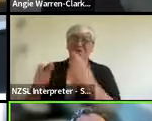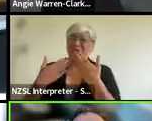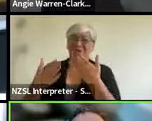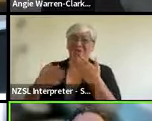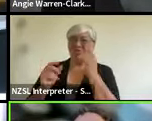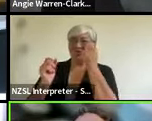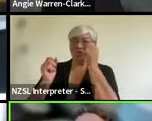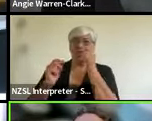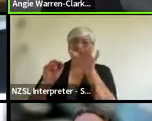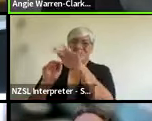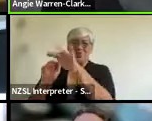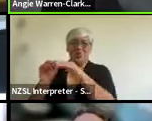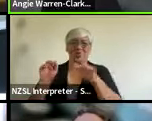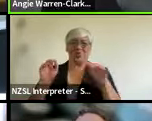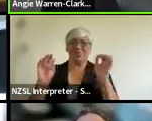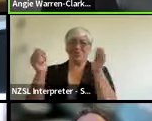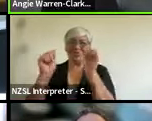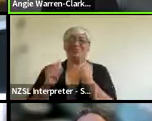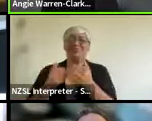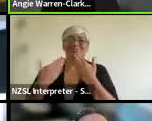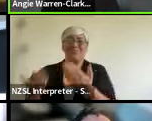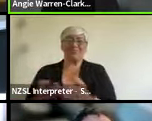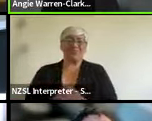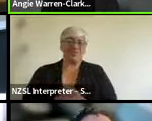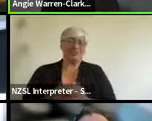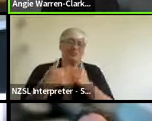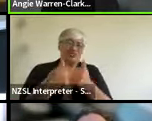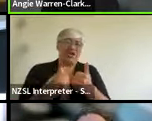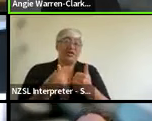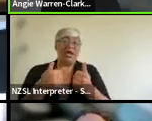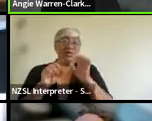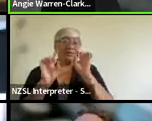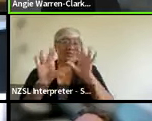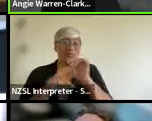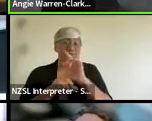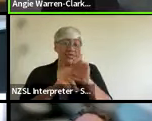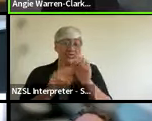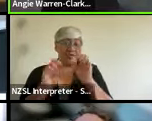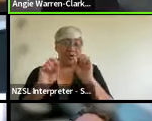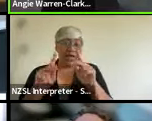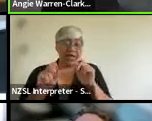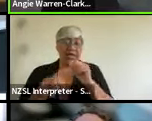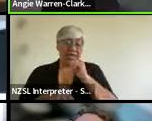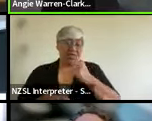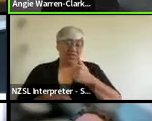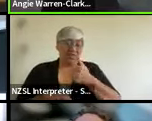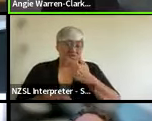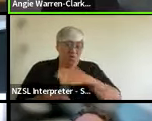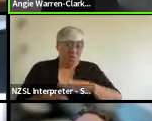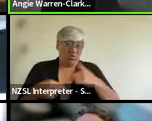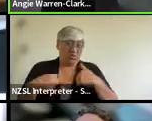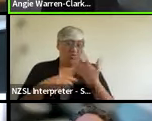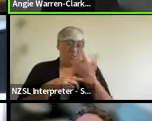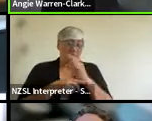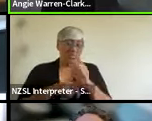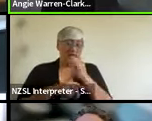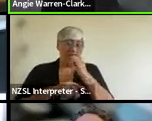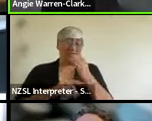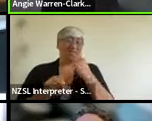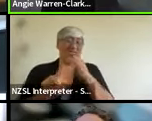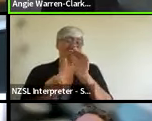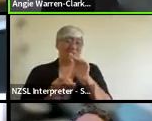familiar with everybody. Great, thank you. We have you for 10 minutes. If you'd like me to remind you at 5 minutes for